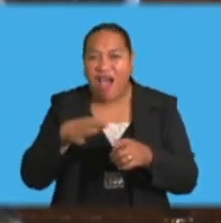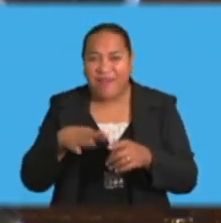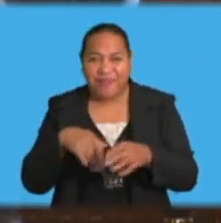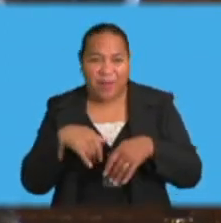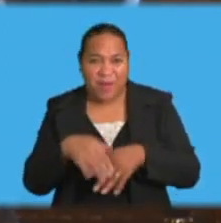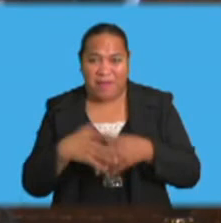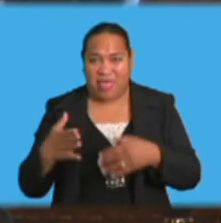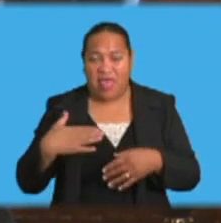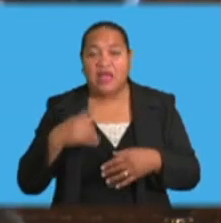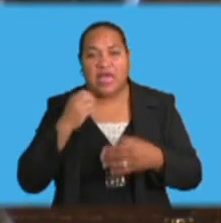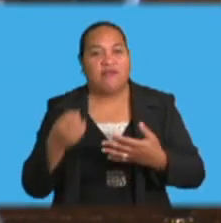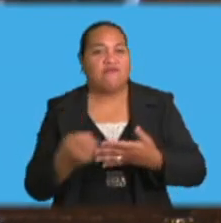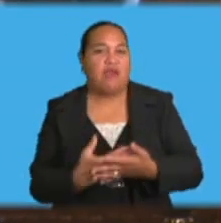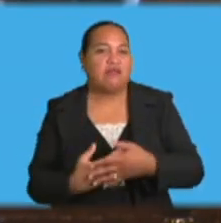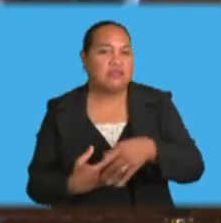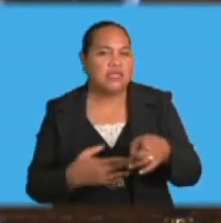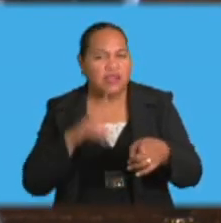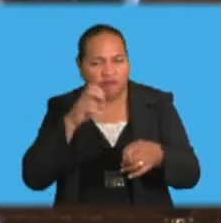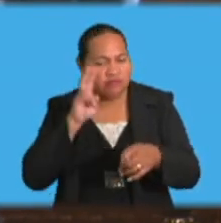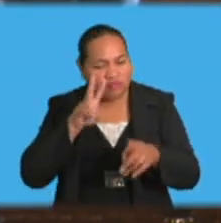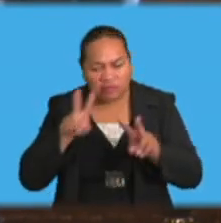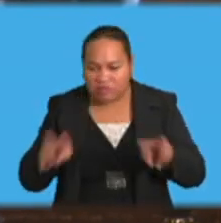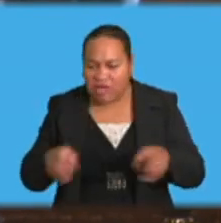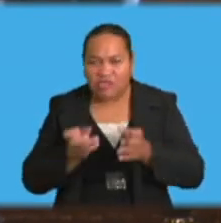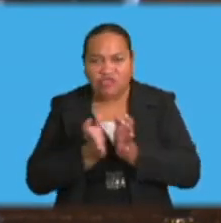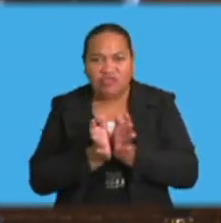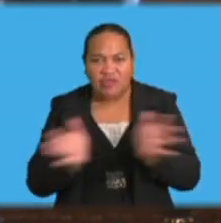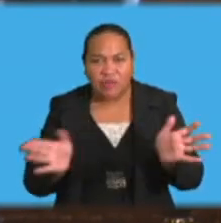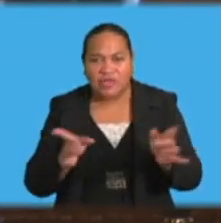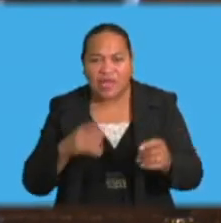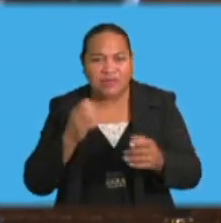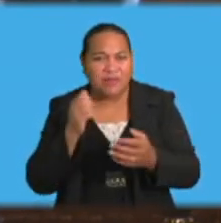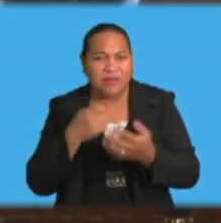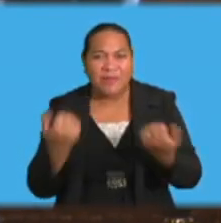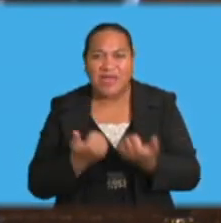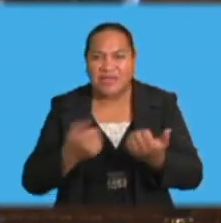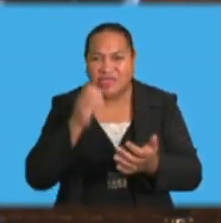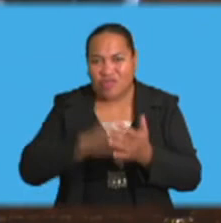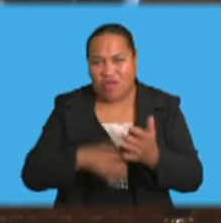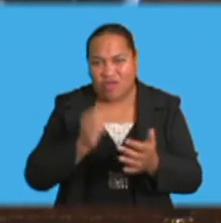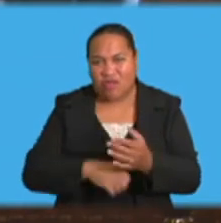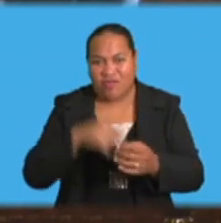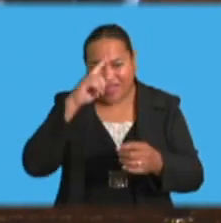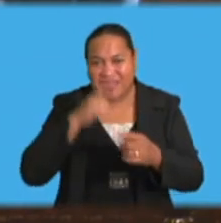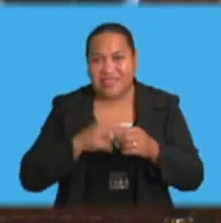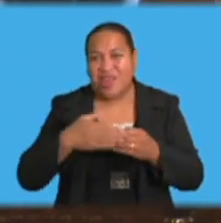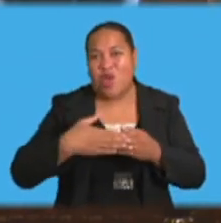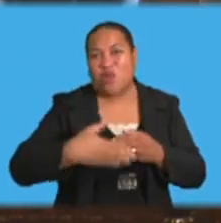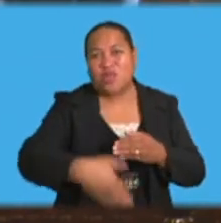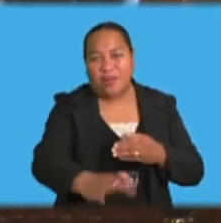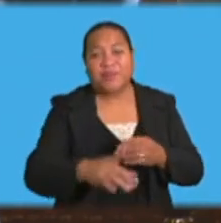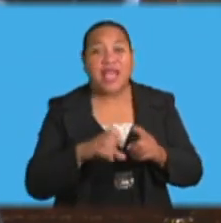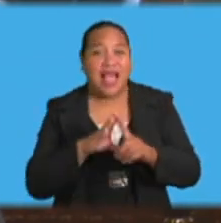workplaces if we take into account general workers' health and the cost of frequent illnesses or incapacity over the long term. Some